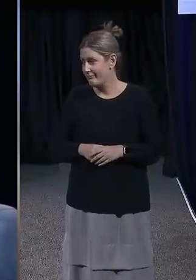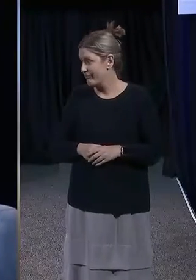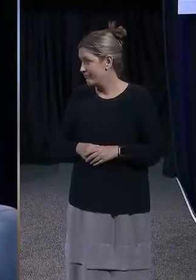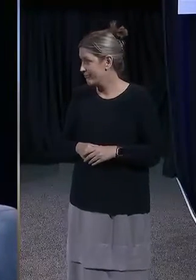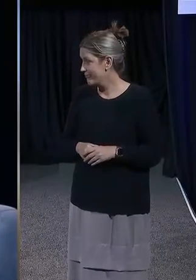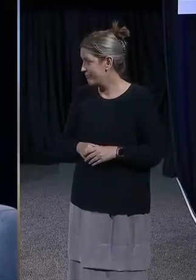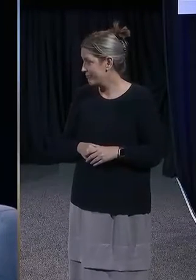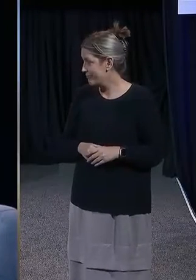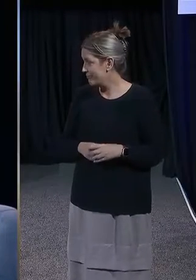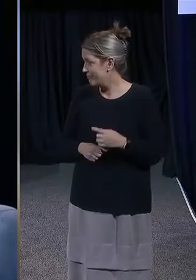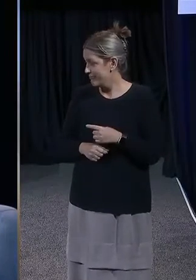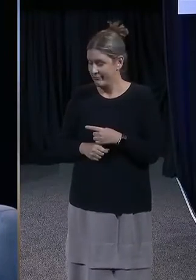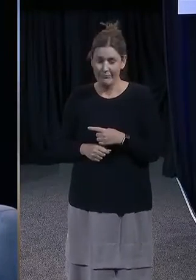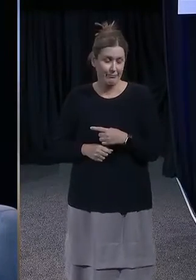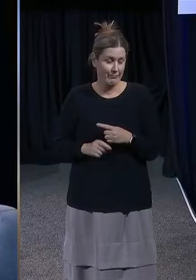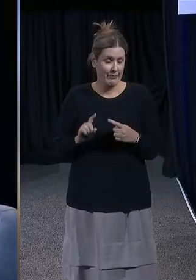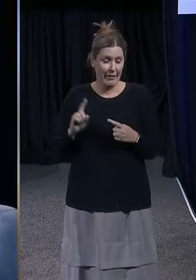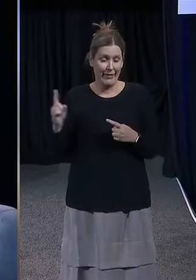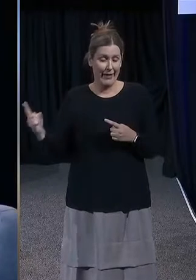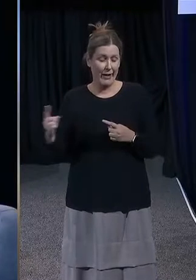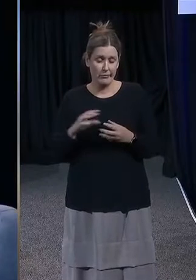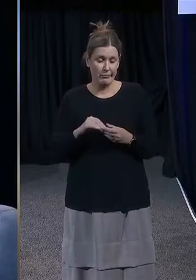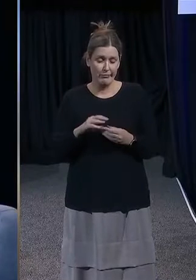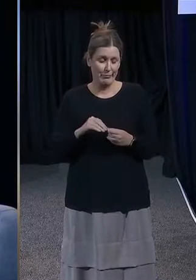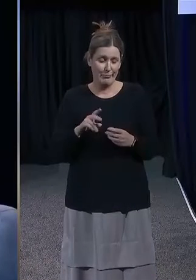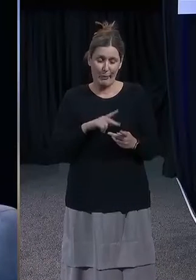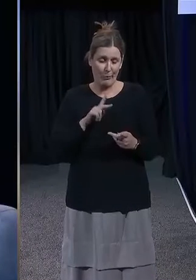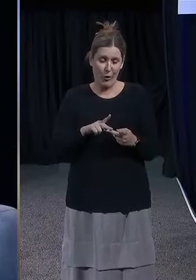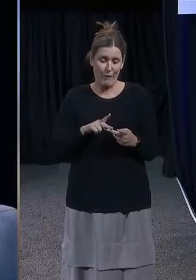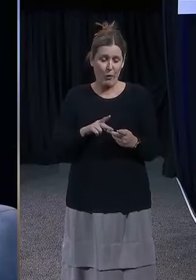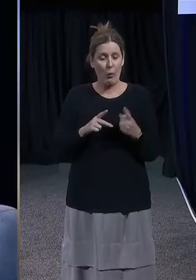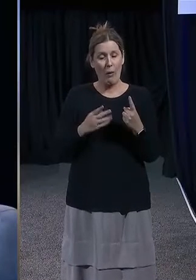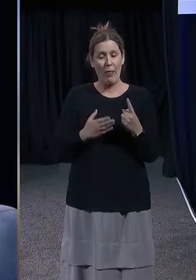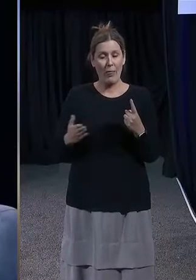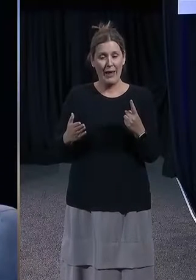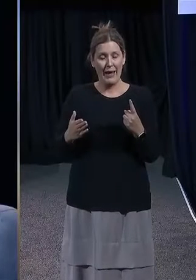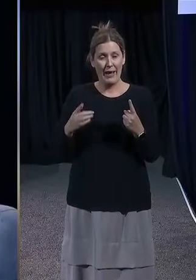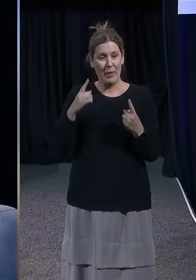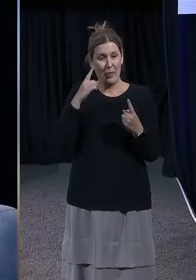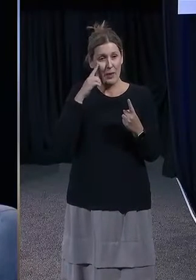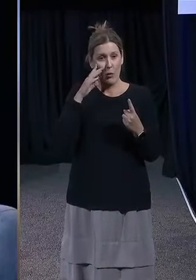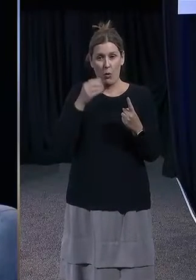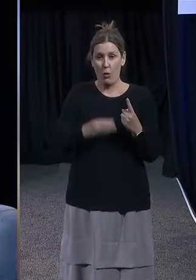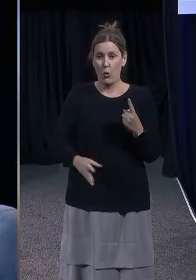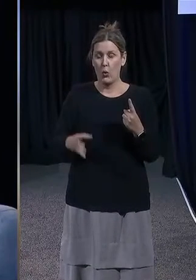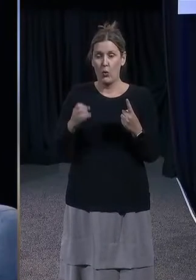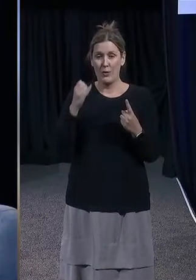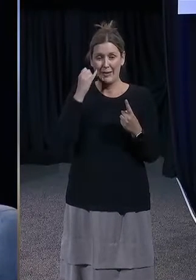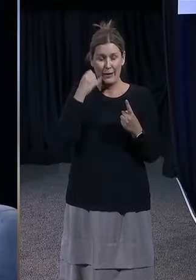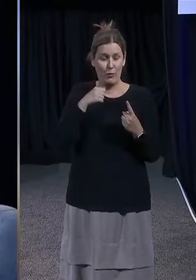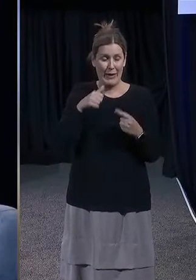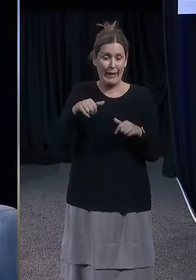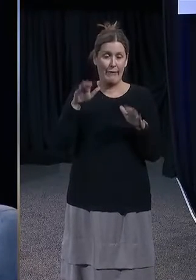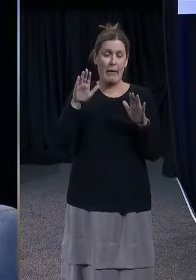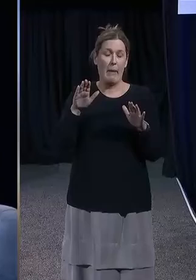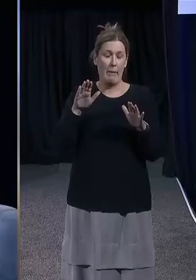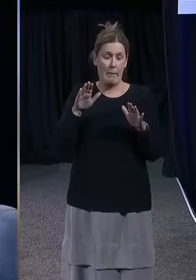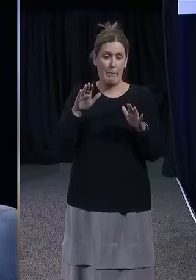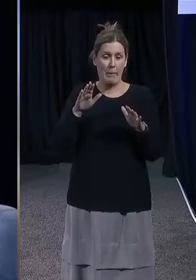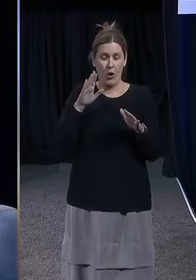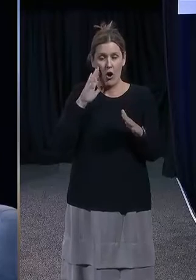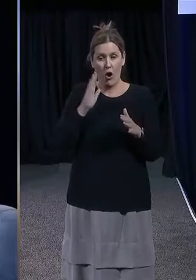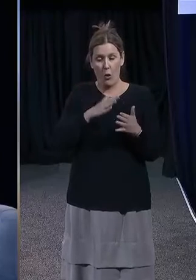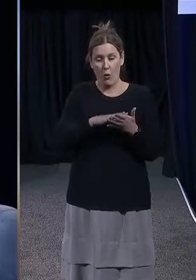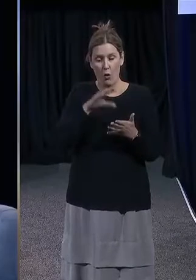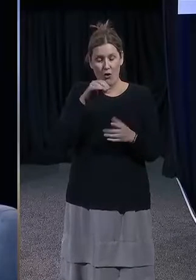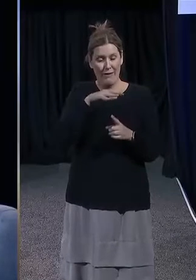My colleagues have really said it all. One thing that I think that we will lose if we don't keep at it is our learning environment